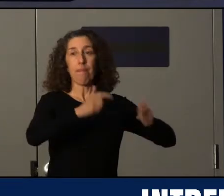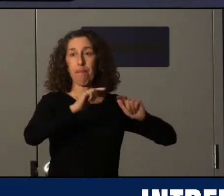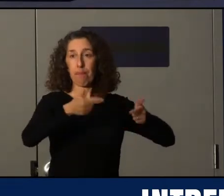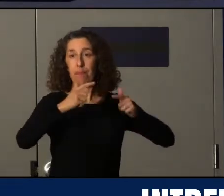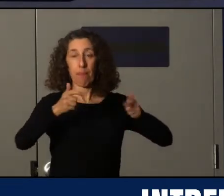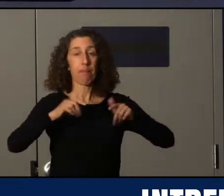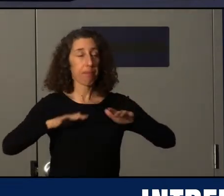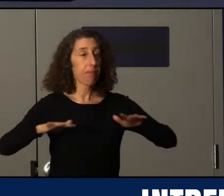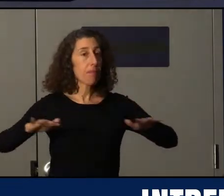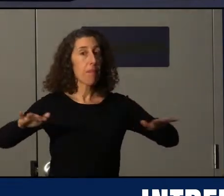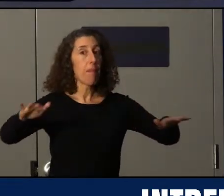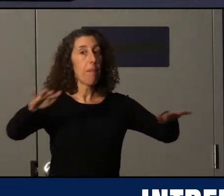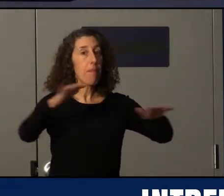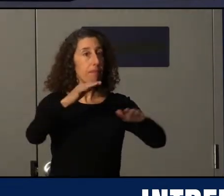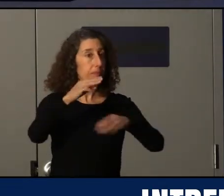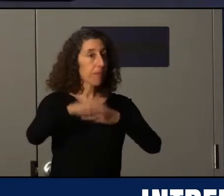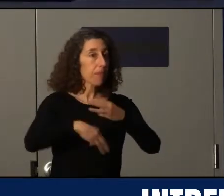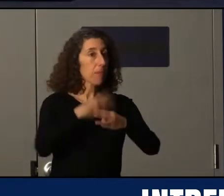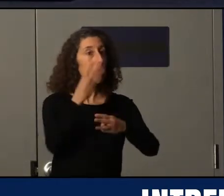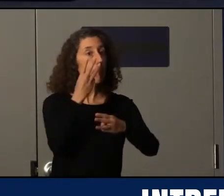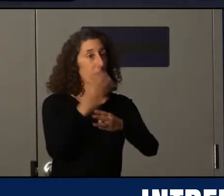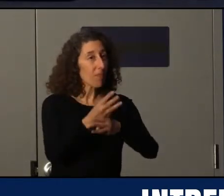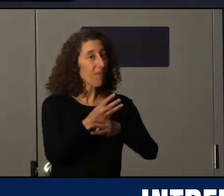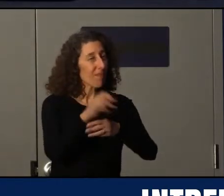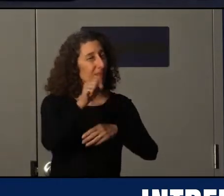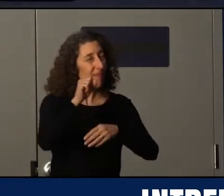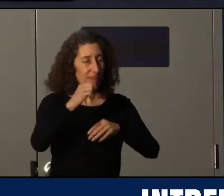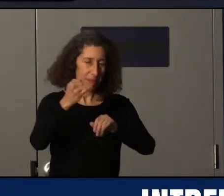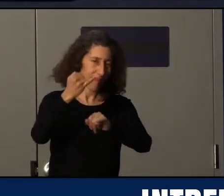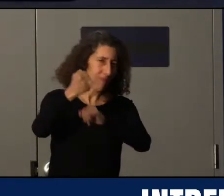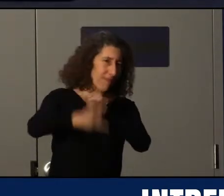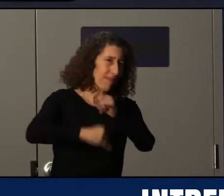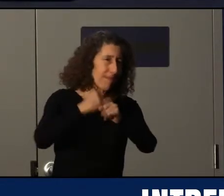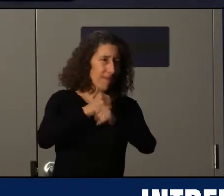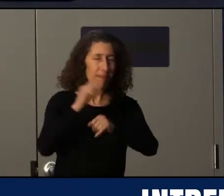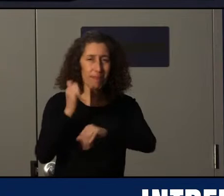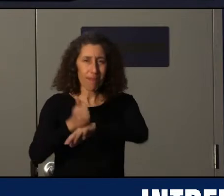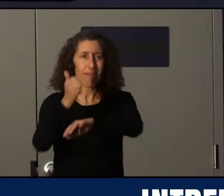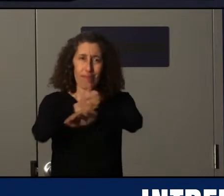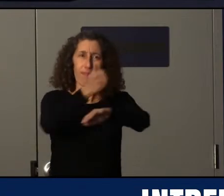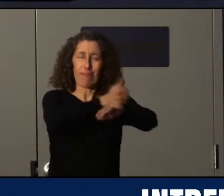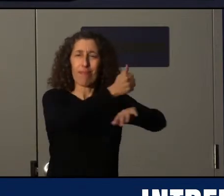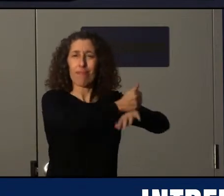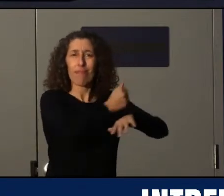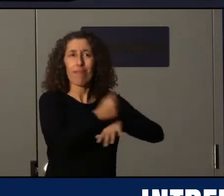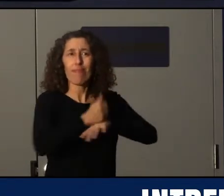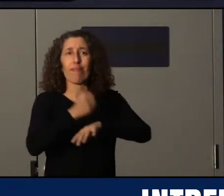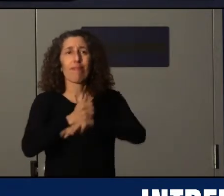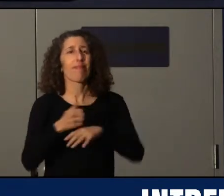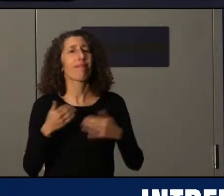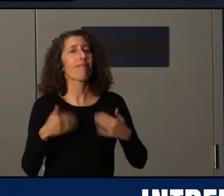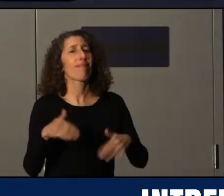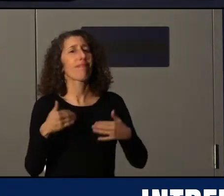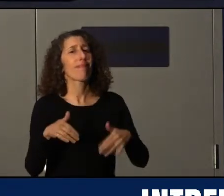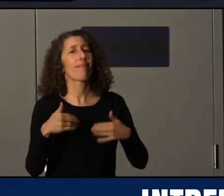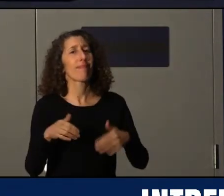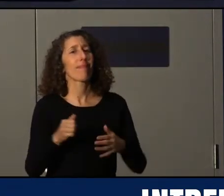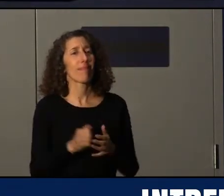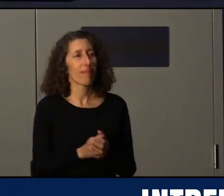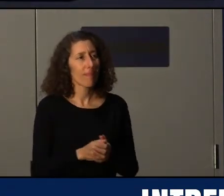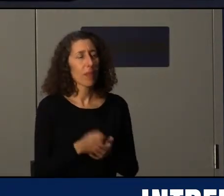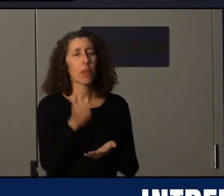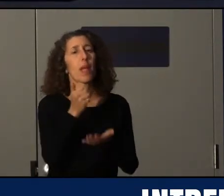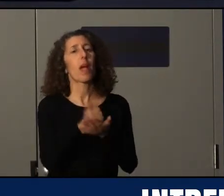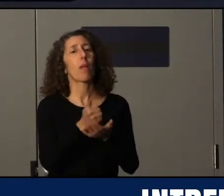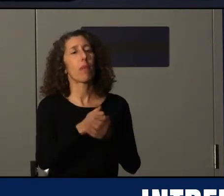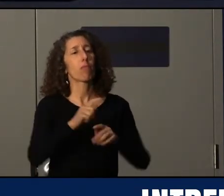centers, orphanages. And I'll tell you, I really feel like I discovered my next mission in life. From the very first session with these kids, it was like,